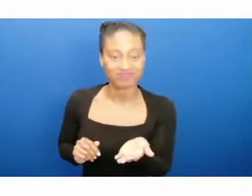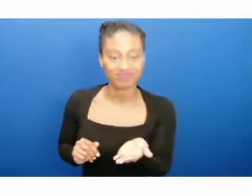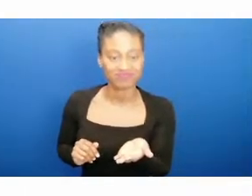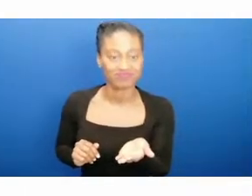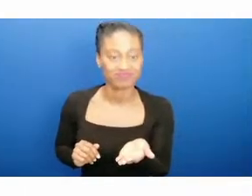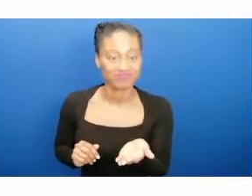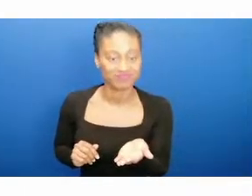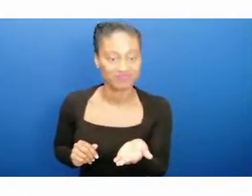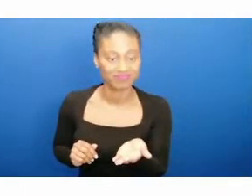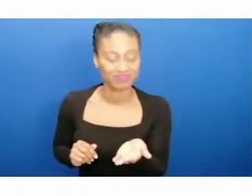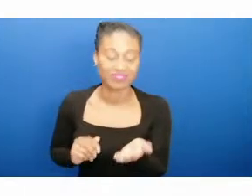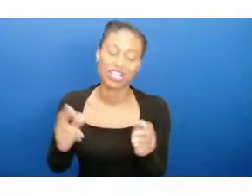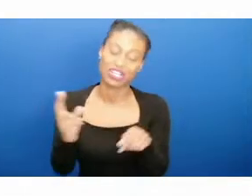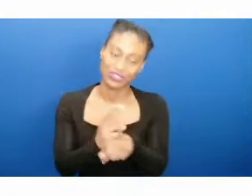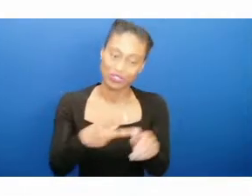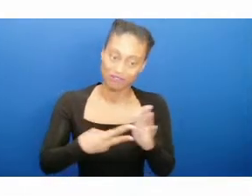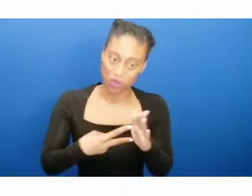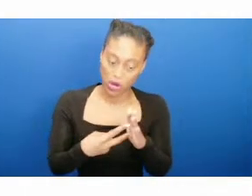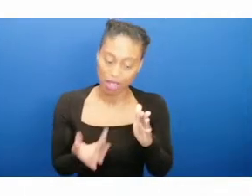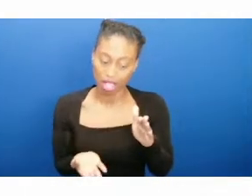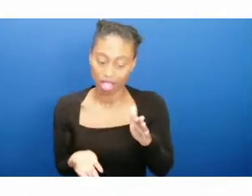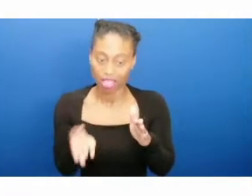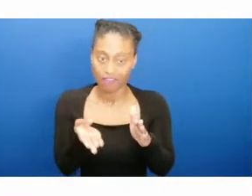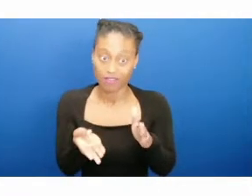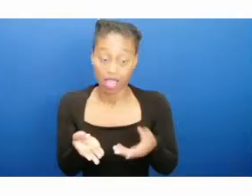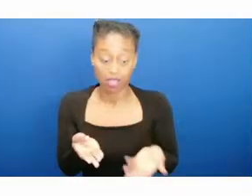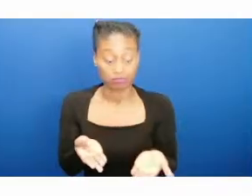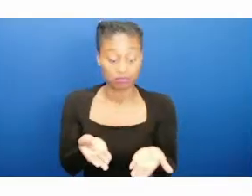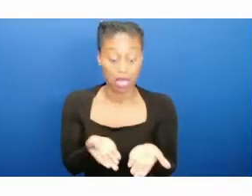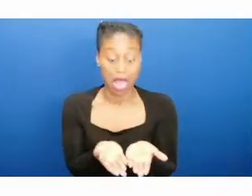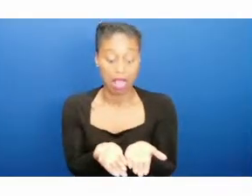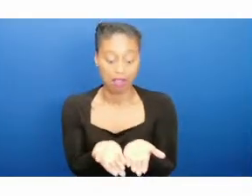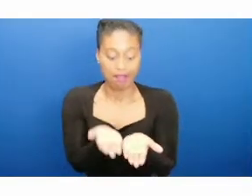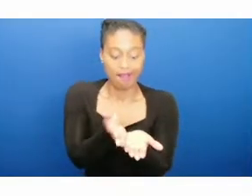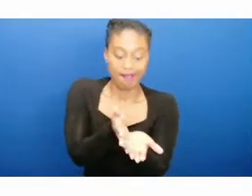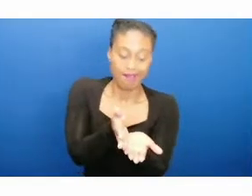And I'm going to use my fork to lift the other side over.